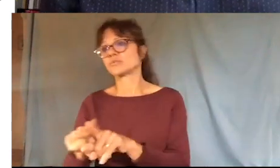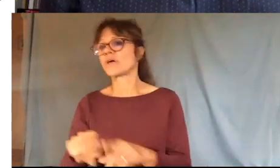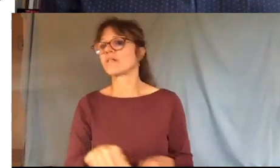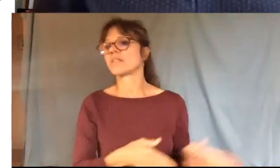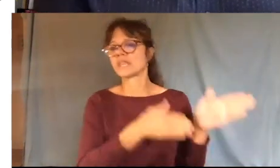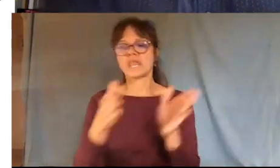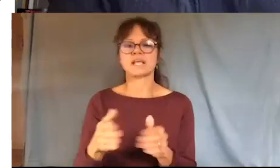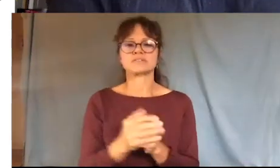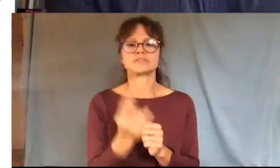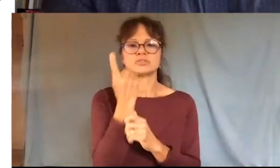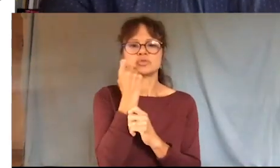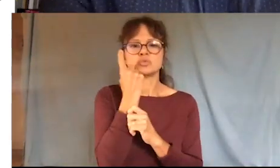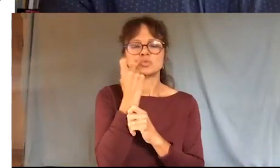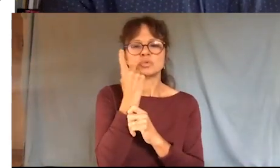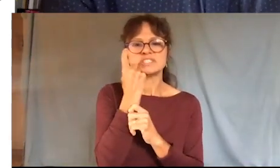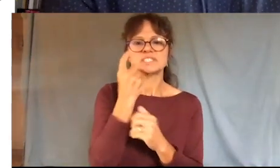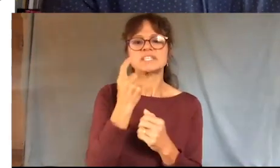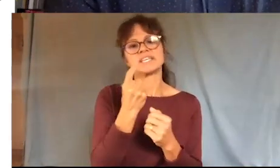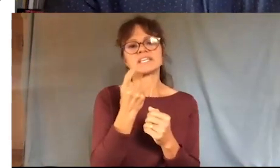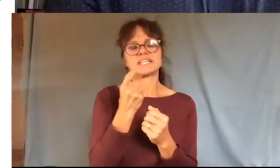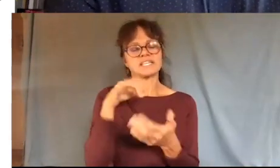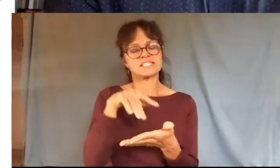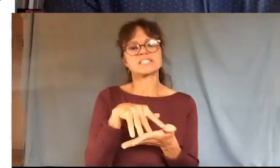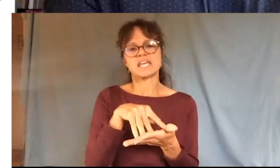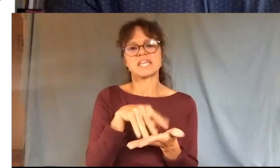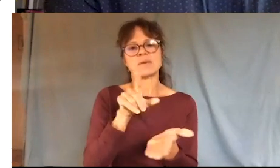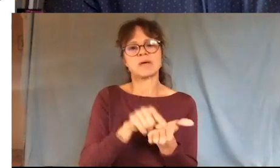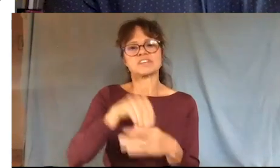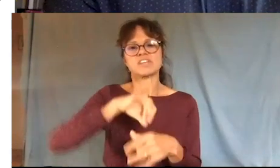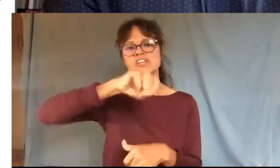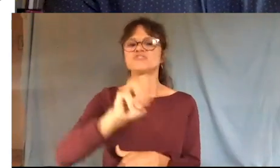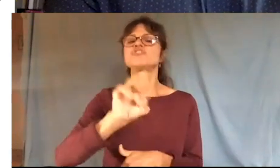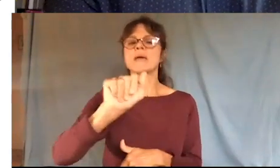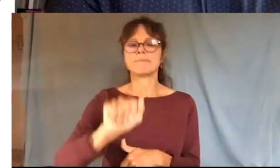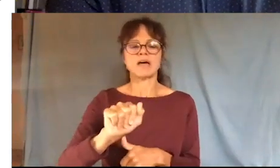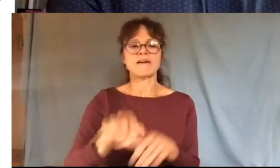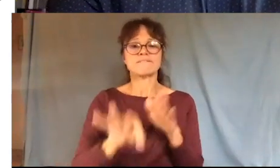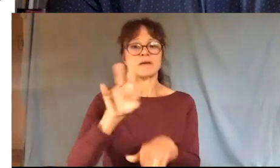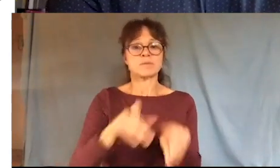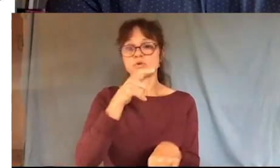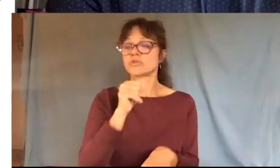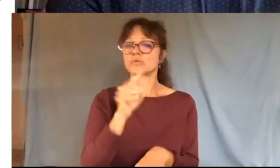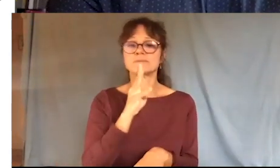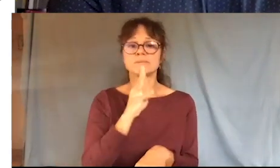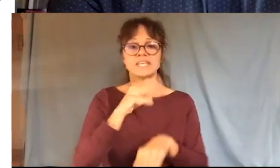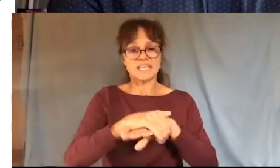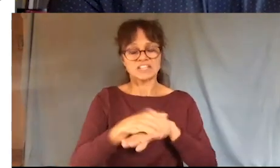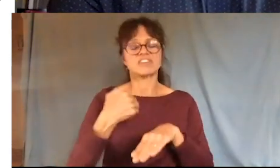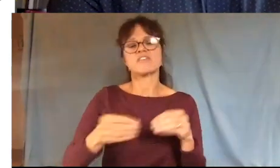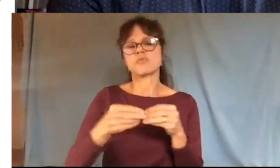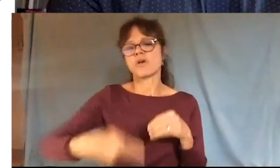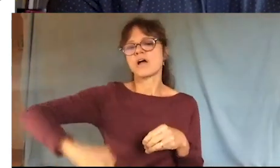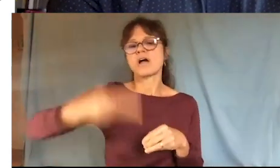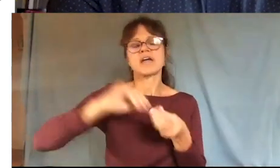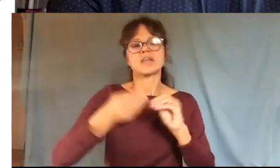There was a recent study that was just published in JAMA that found exactly the same thing, that people who are non-English speakers have higher rates of